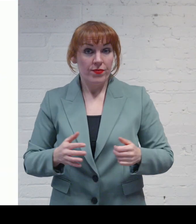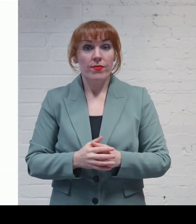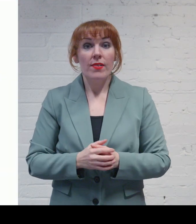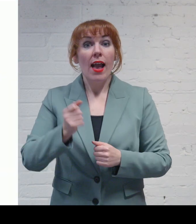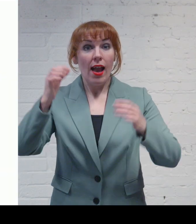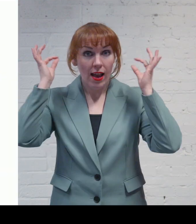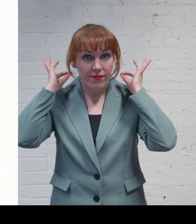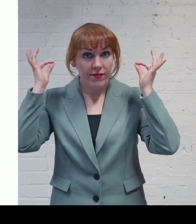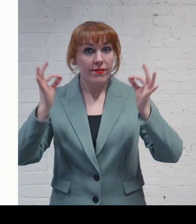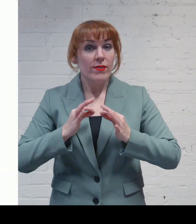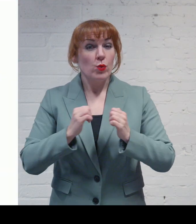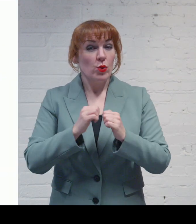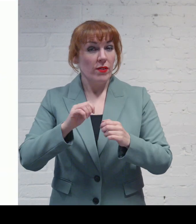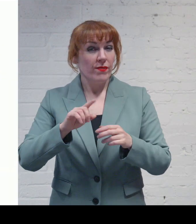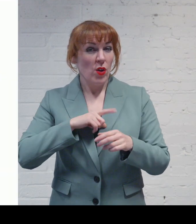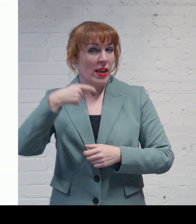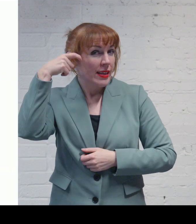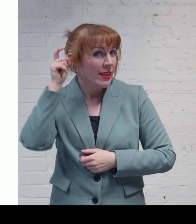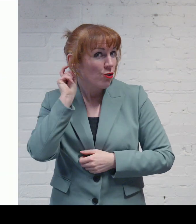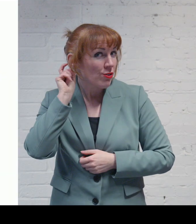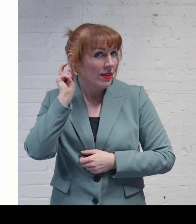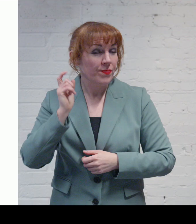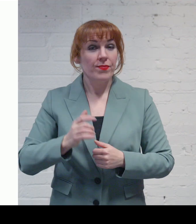There is an infrared audio loop system available.